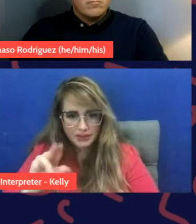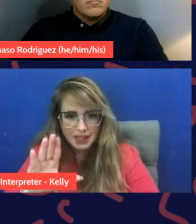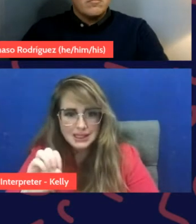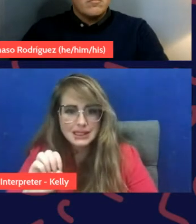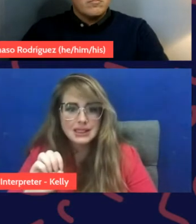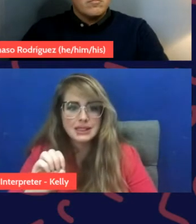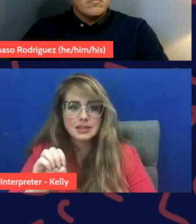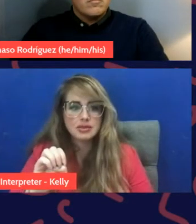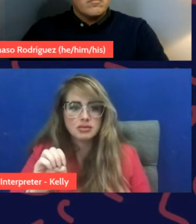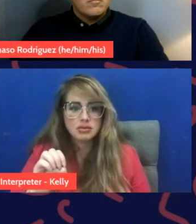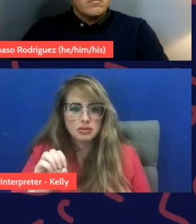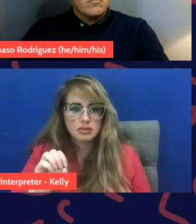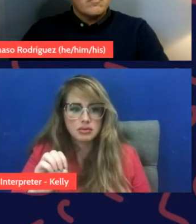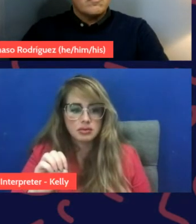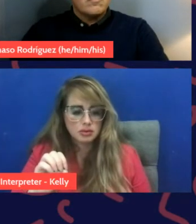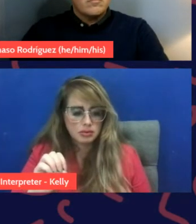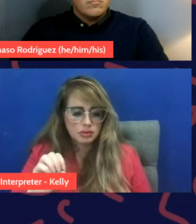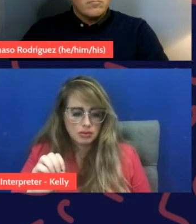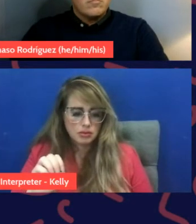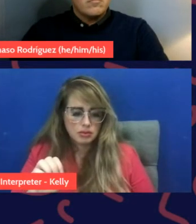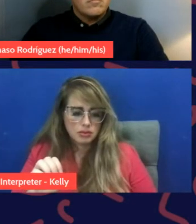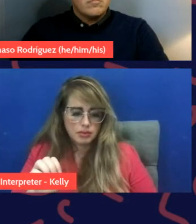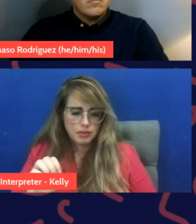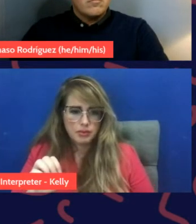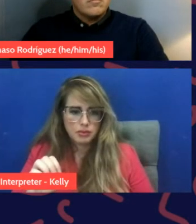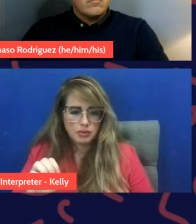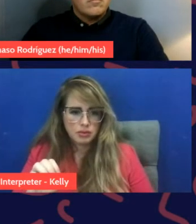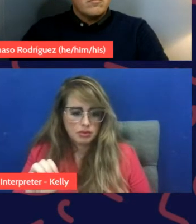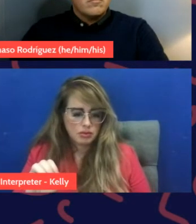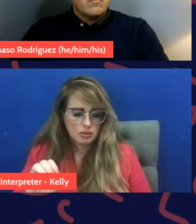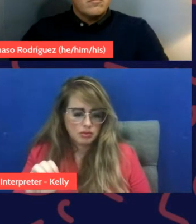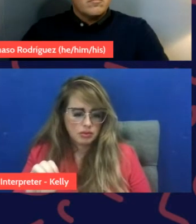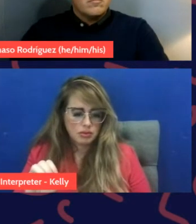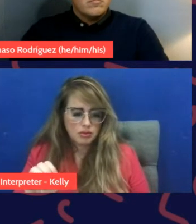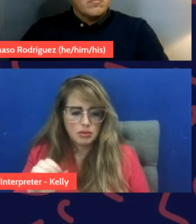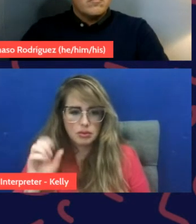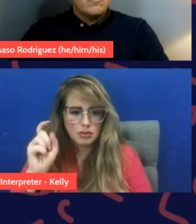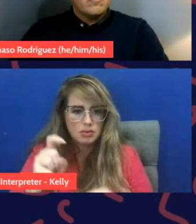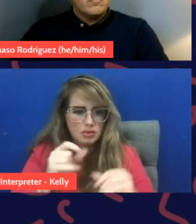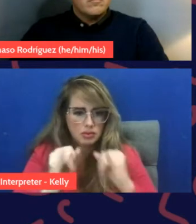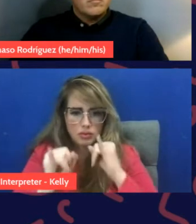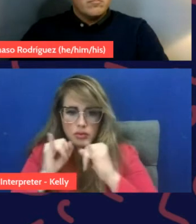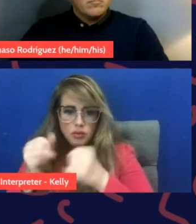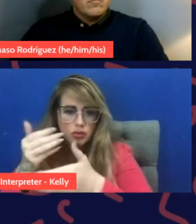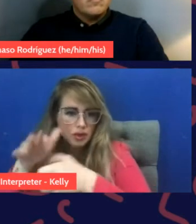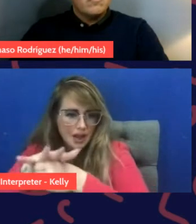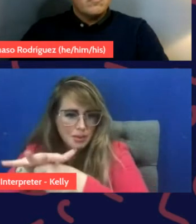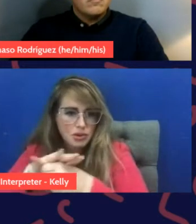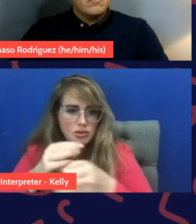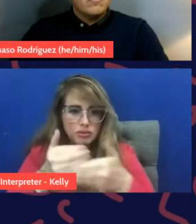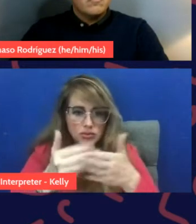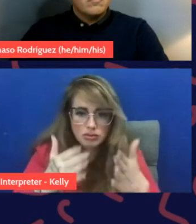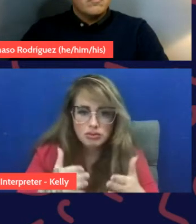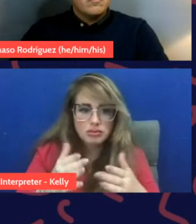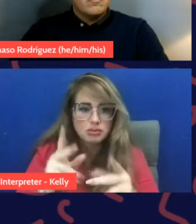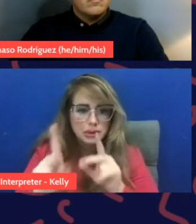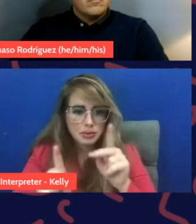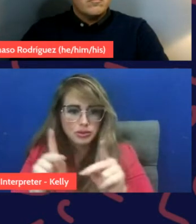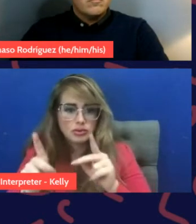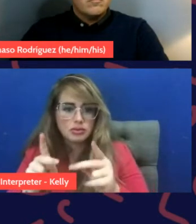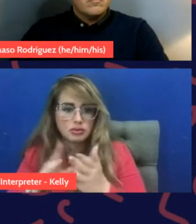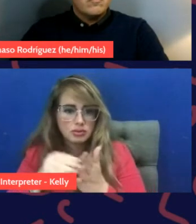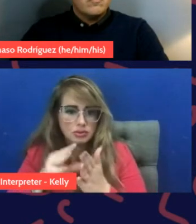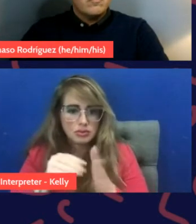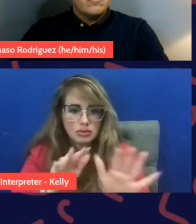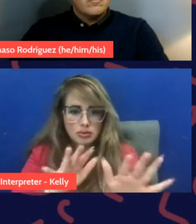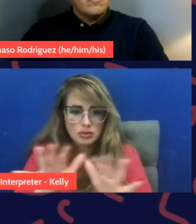municipalities, and interview their families, interview neighbors, and then craft that story, bring it back to the U.S., and then with the help of